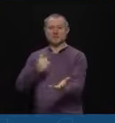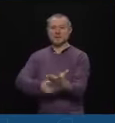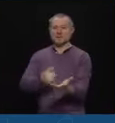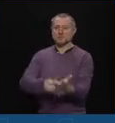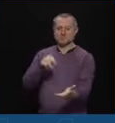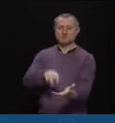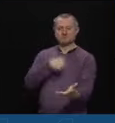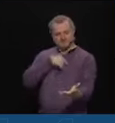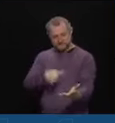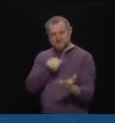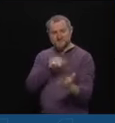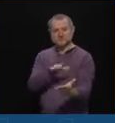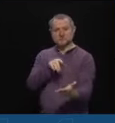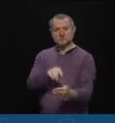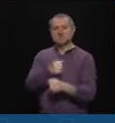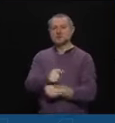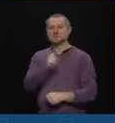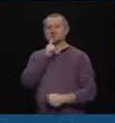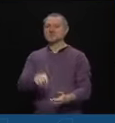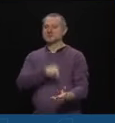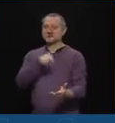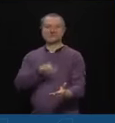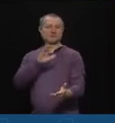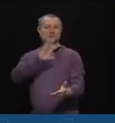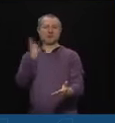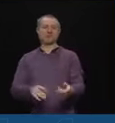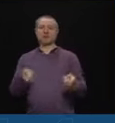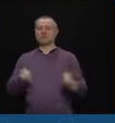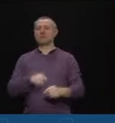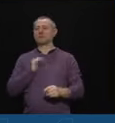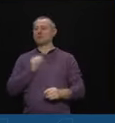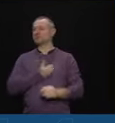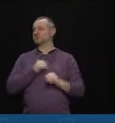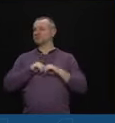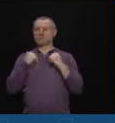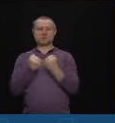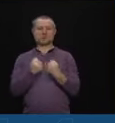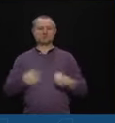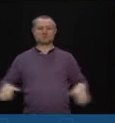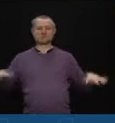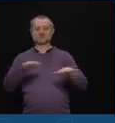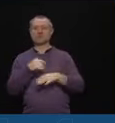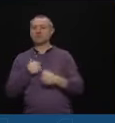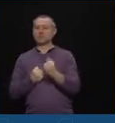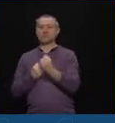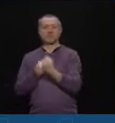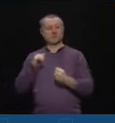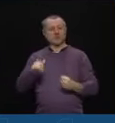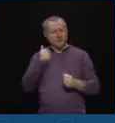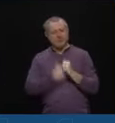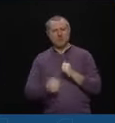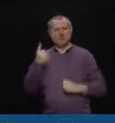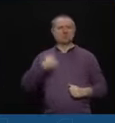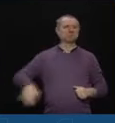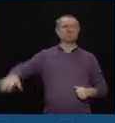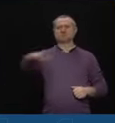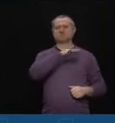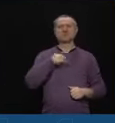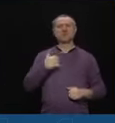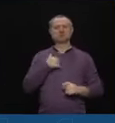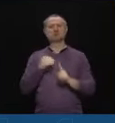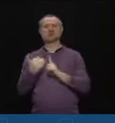make sure that it never, ever happens again in our society, that we stand up for everyone. That's a reminder of who we are as New Yorkers. So I